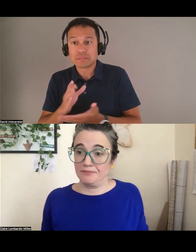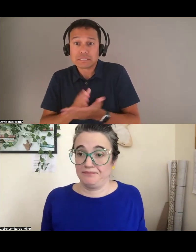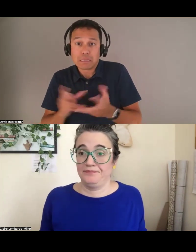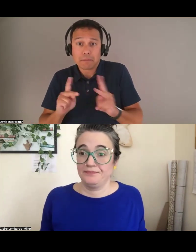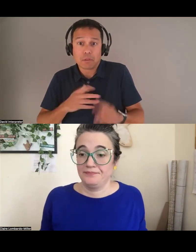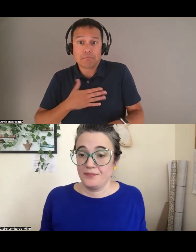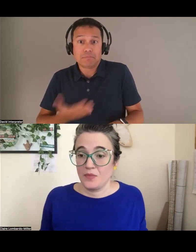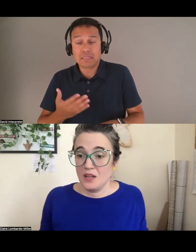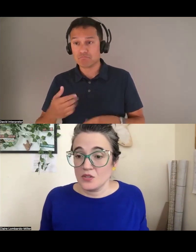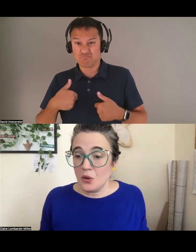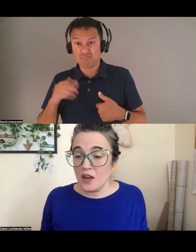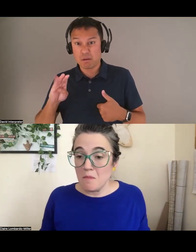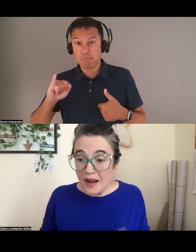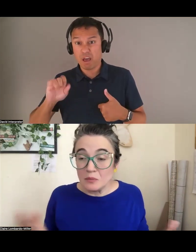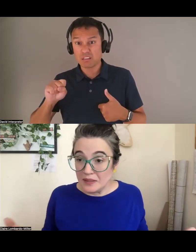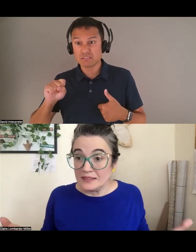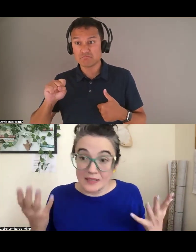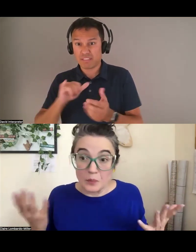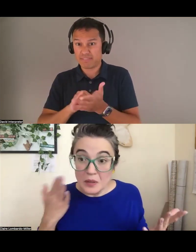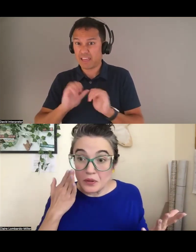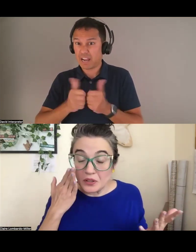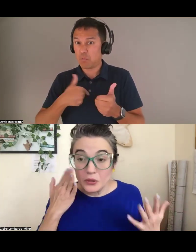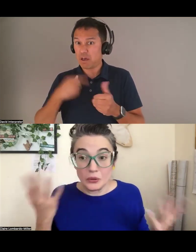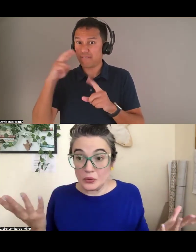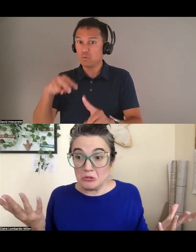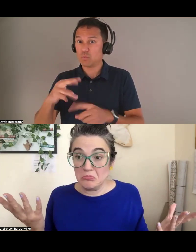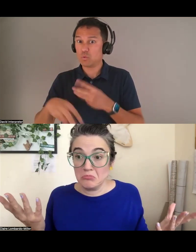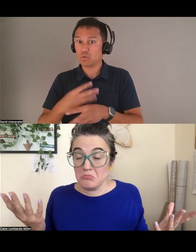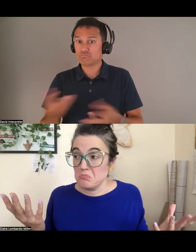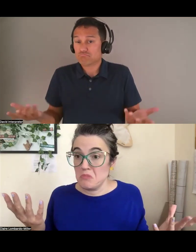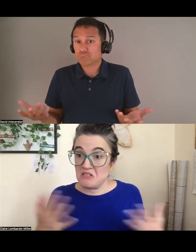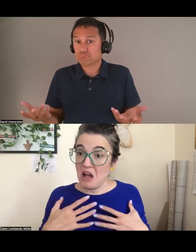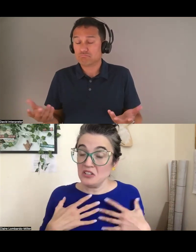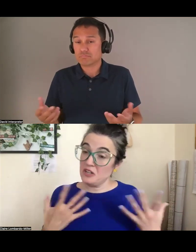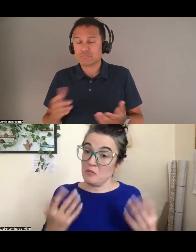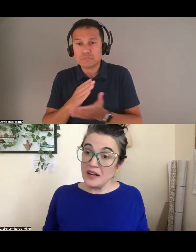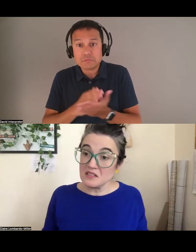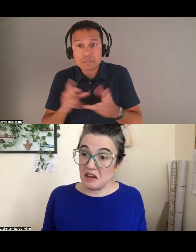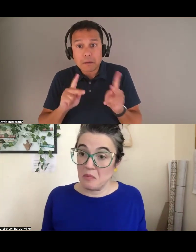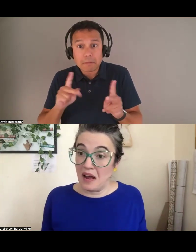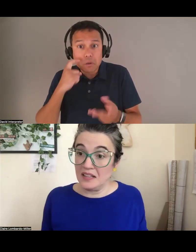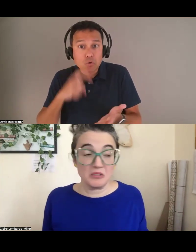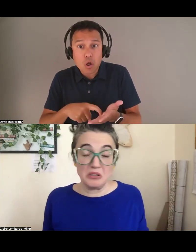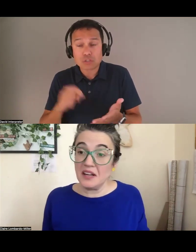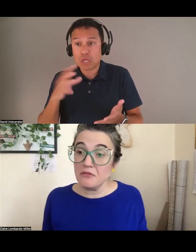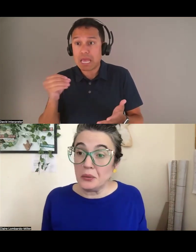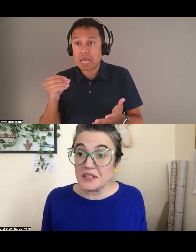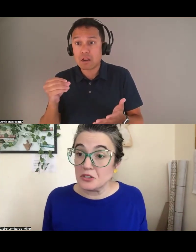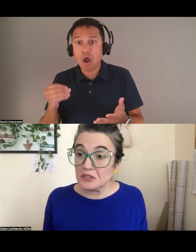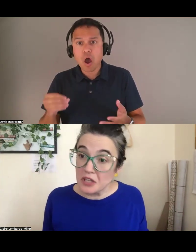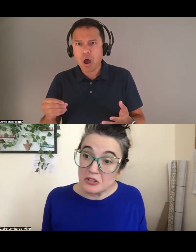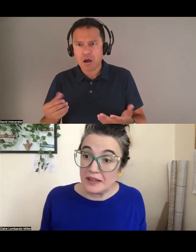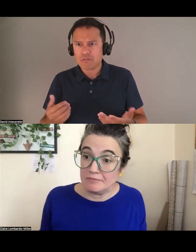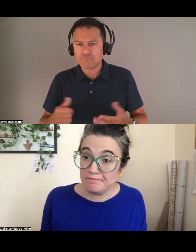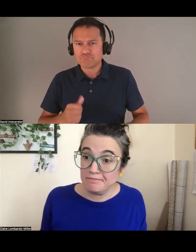is. So there might be some people who acknowledge and embrace their bias and really have no